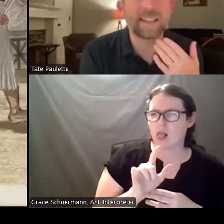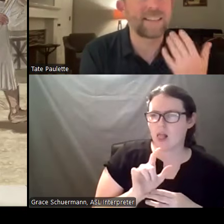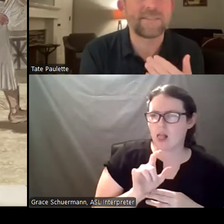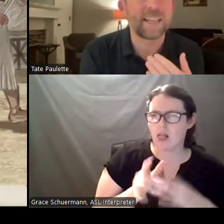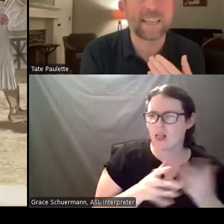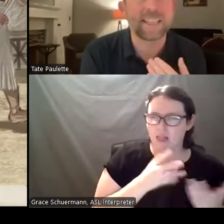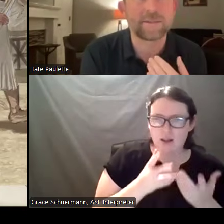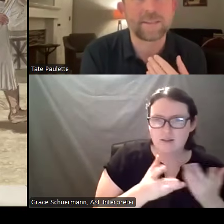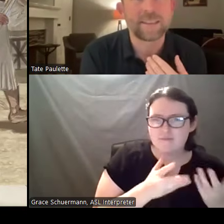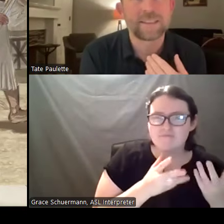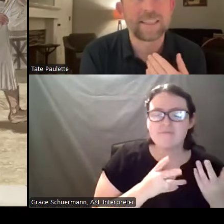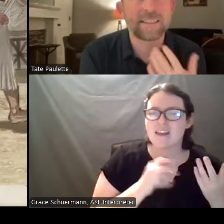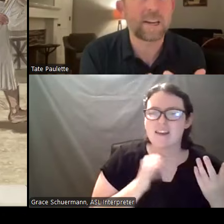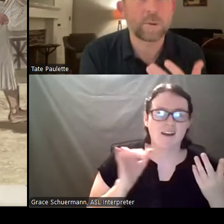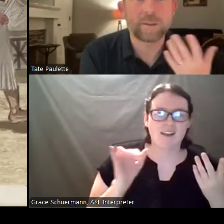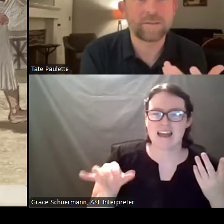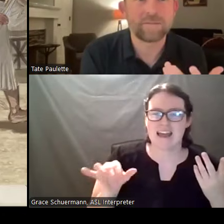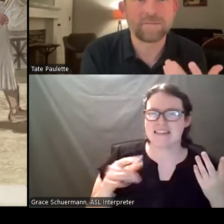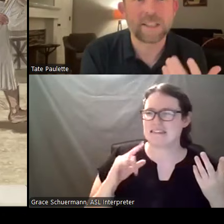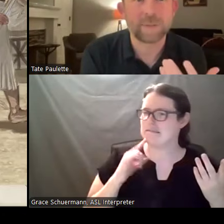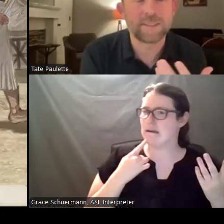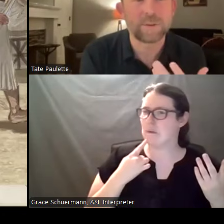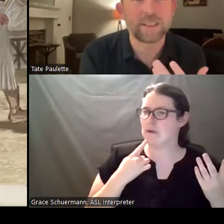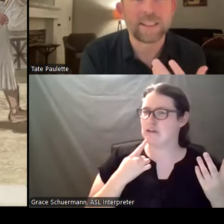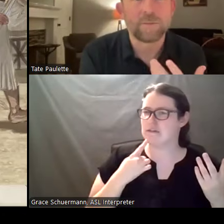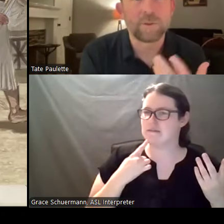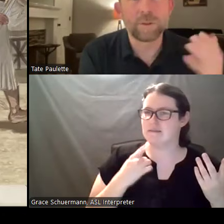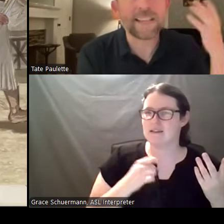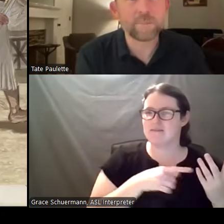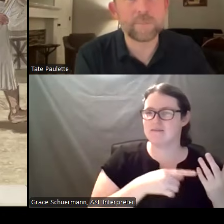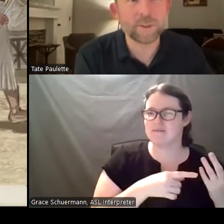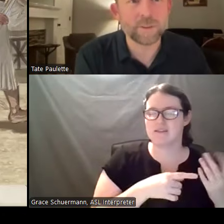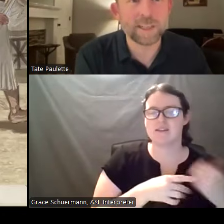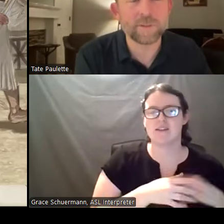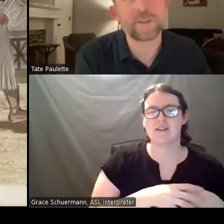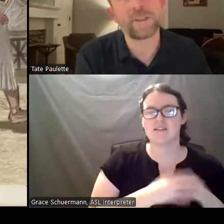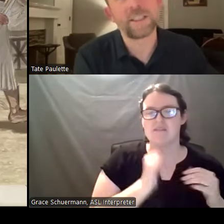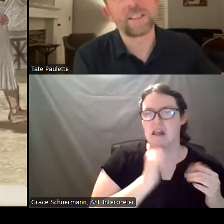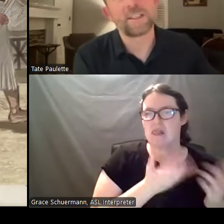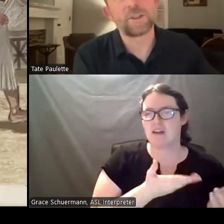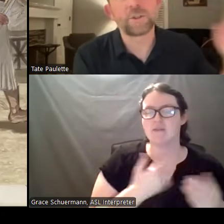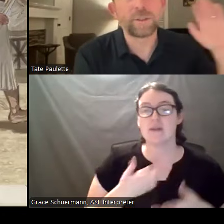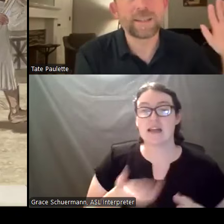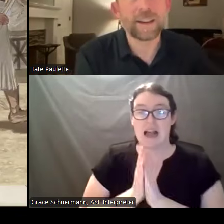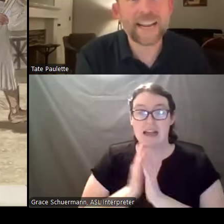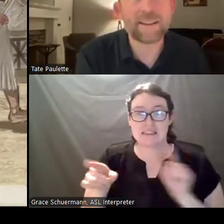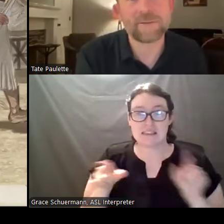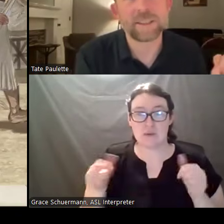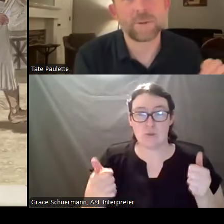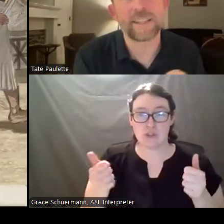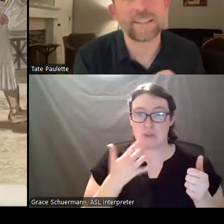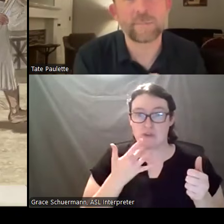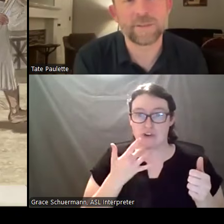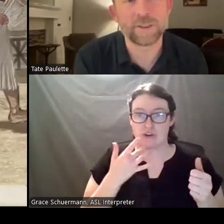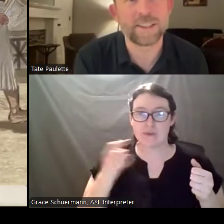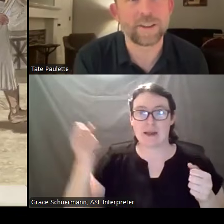that. It didn't have that kind of that sour element to it. When we would ask people which one they preferred, usually we get about half